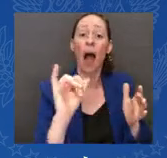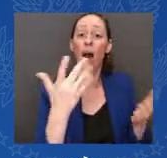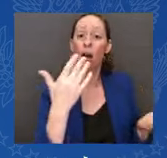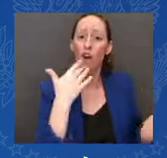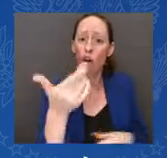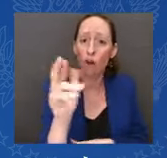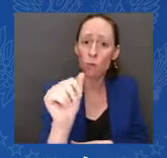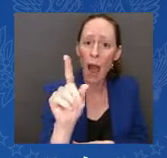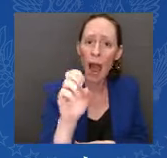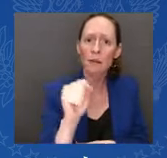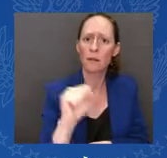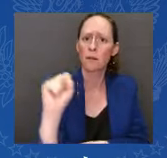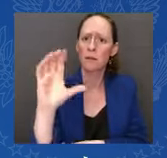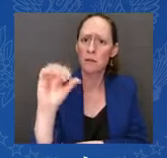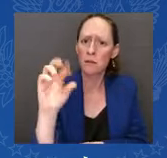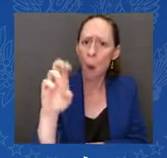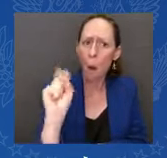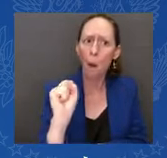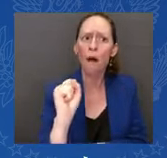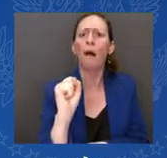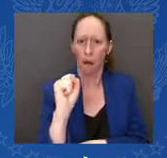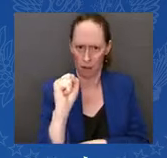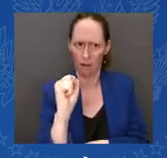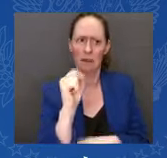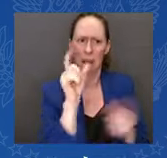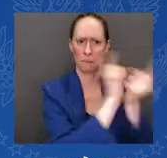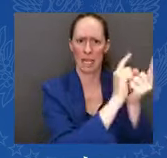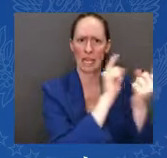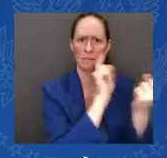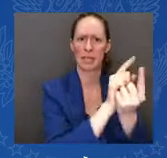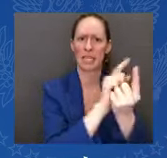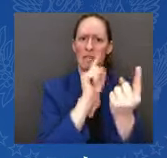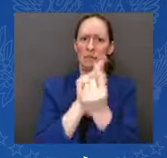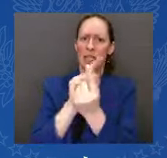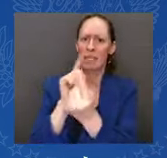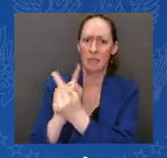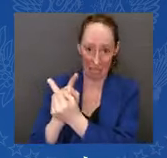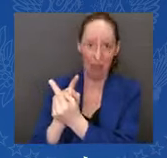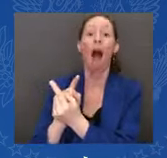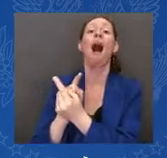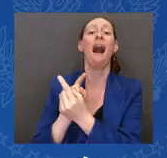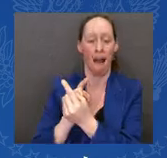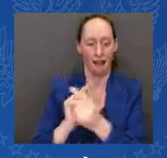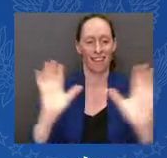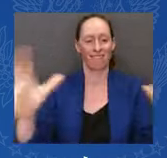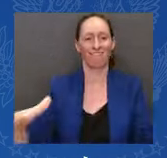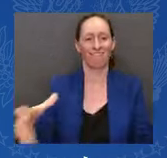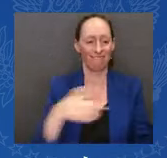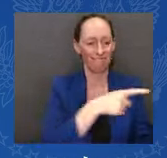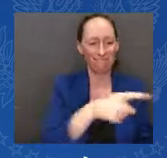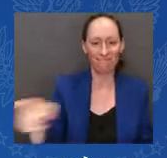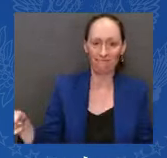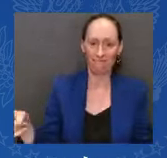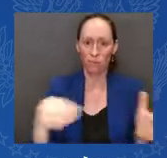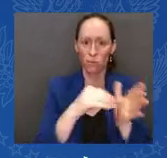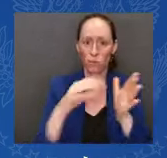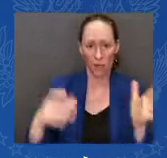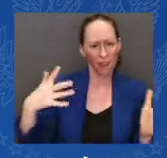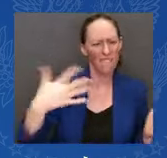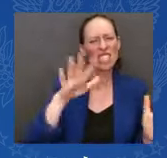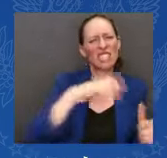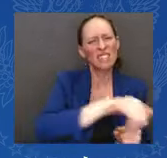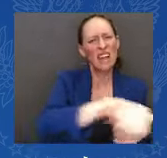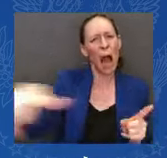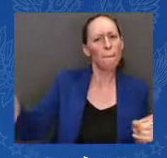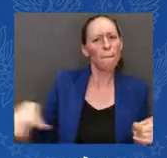it is from this pool of applicants, all of whom have already met the school standards, that the class is chosen after weighing a